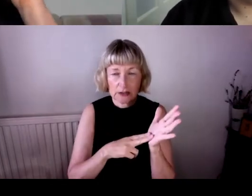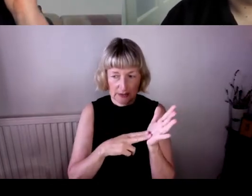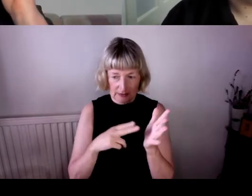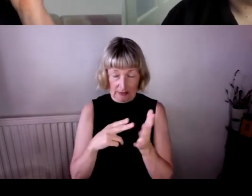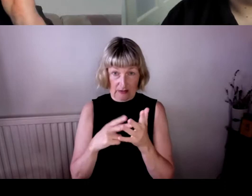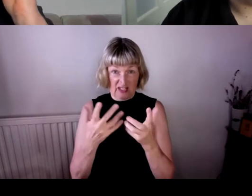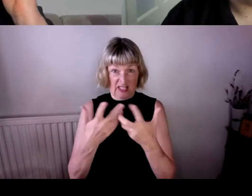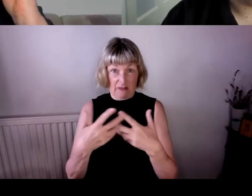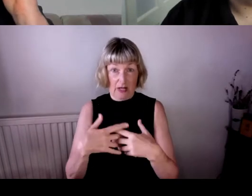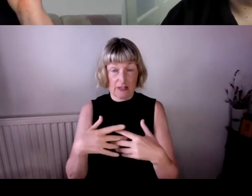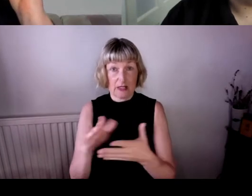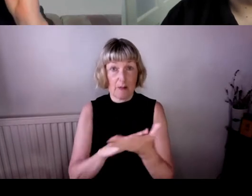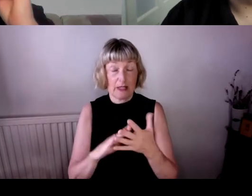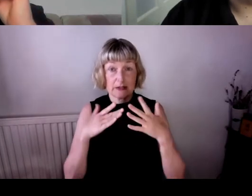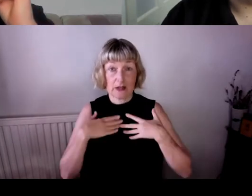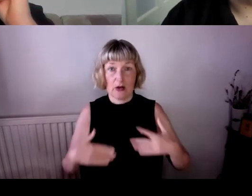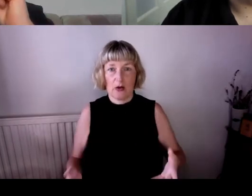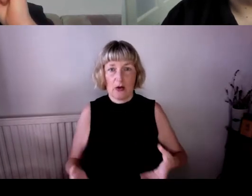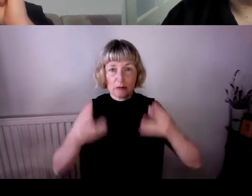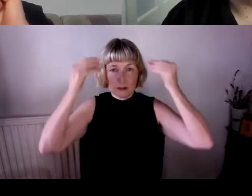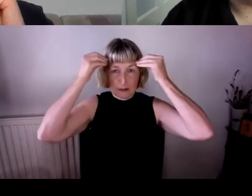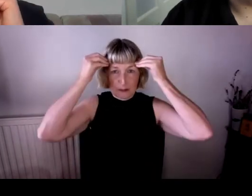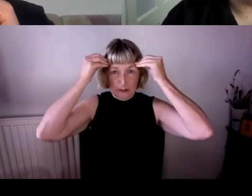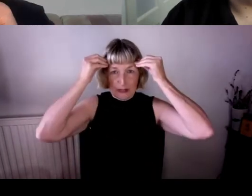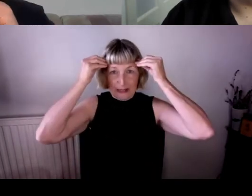leave the ears clear. The difficulty with